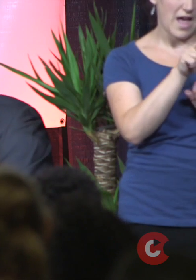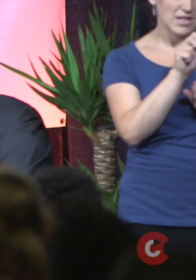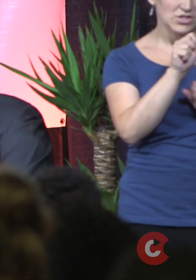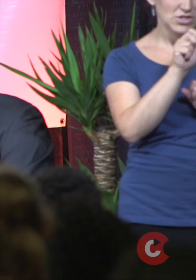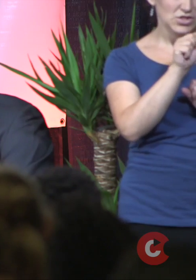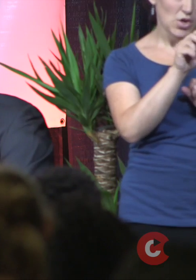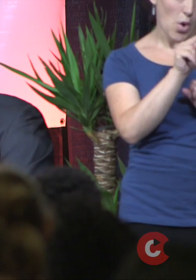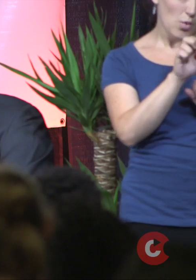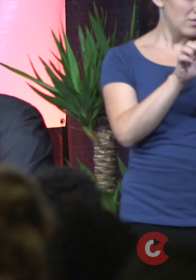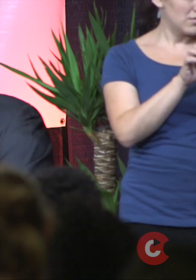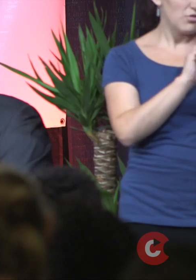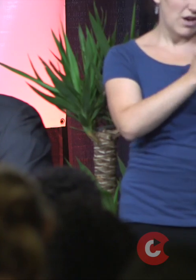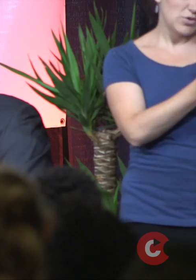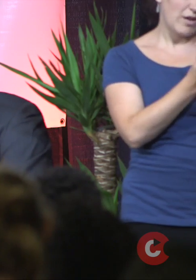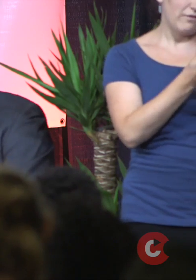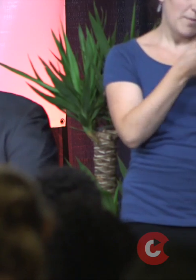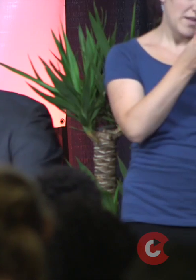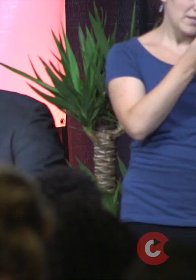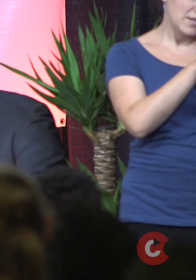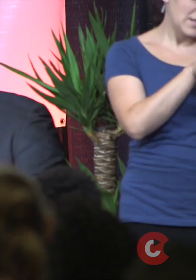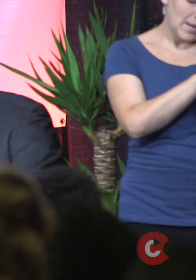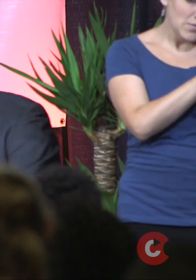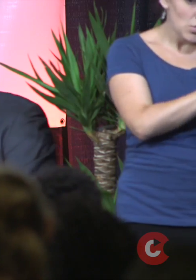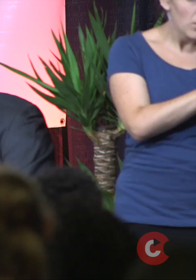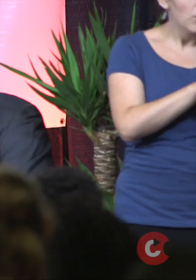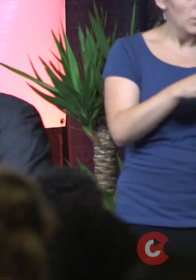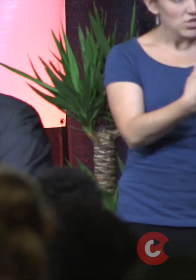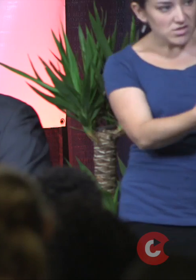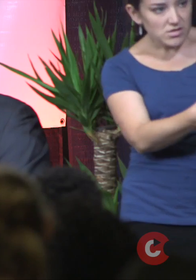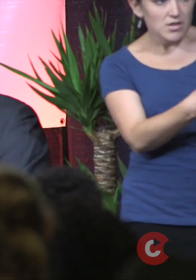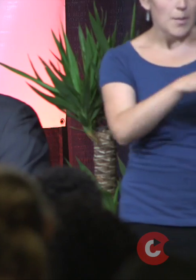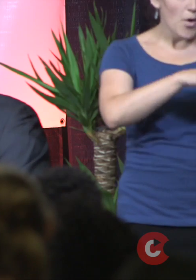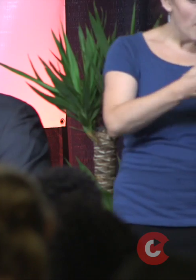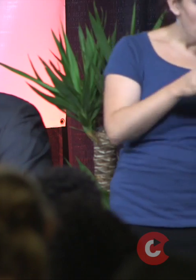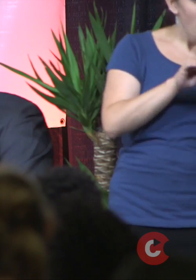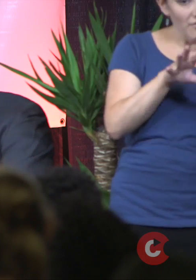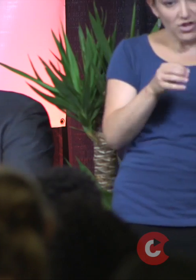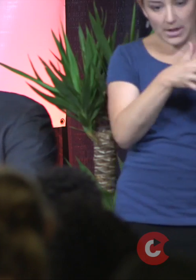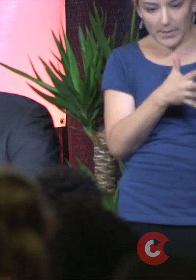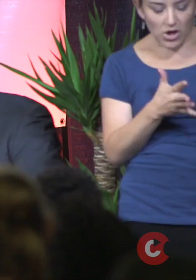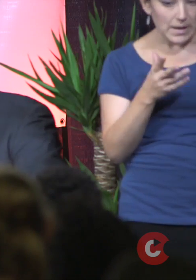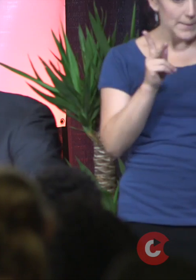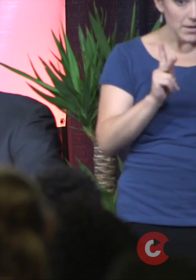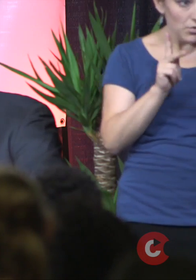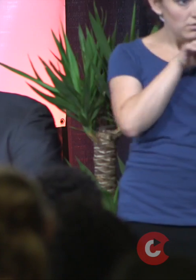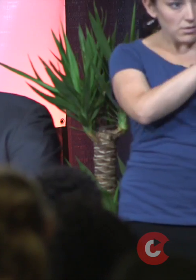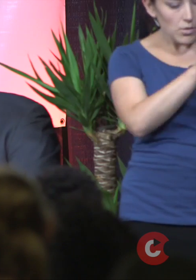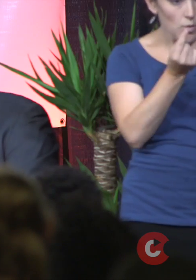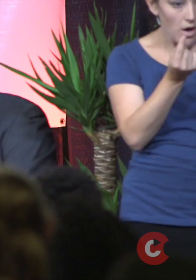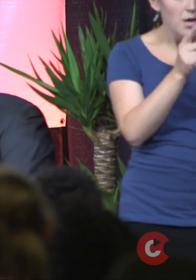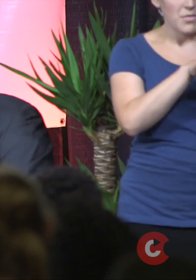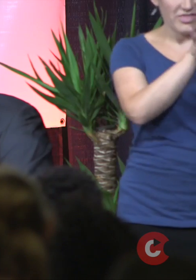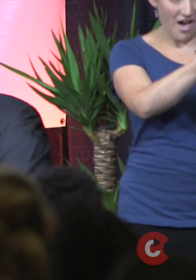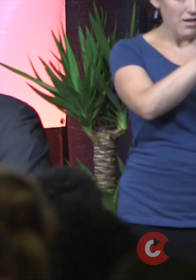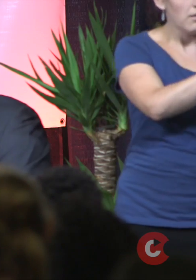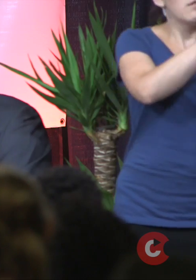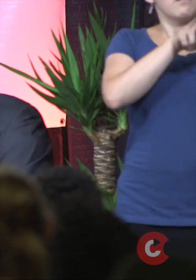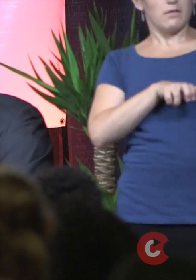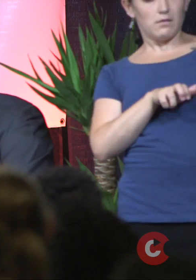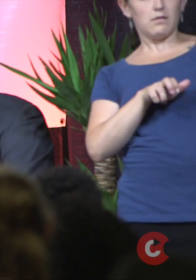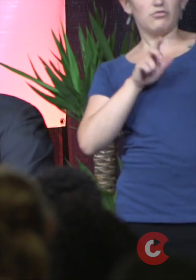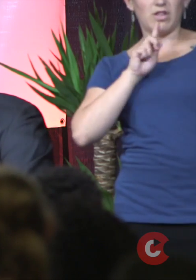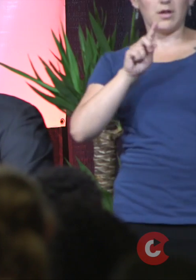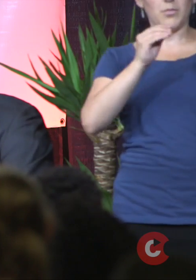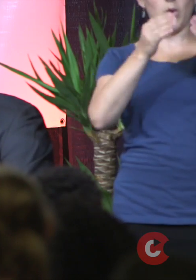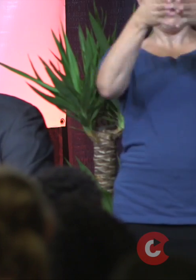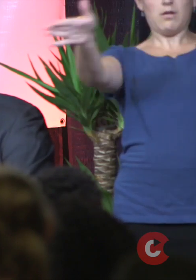grad. We were talking about what is the problem that African Americans face. But if we step back from this conversation and really ask the question,